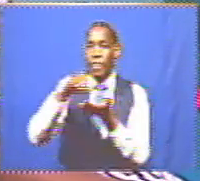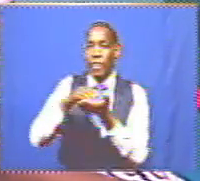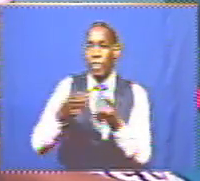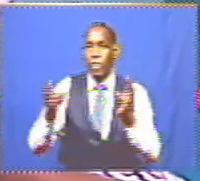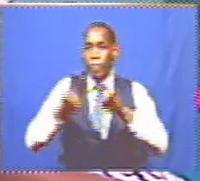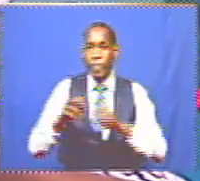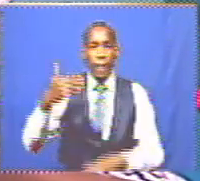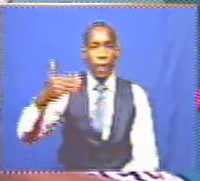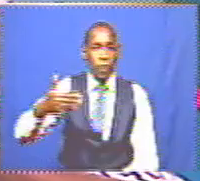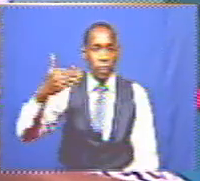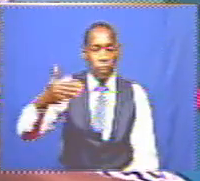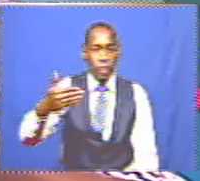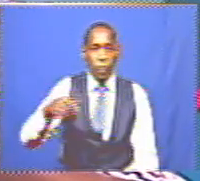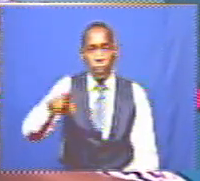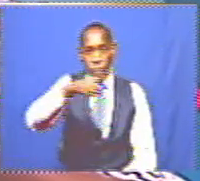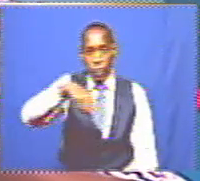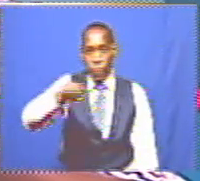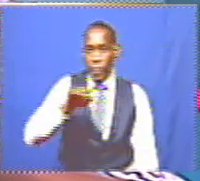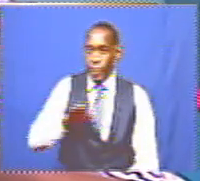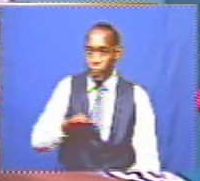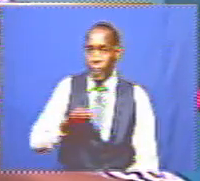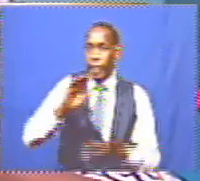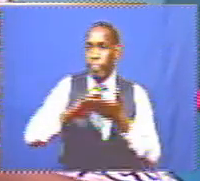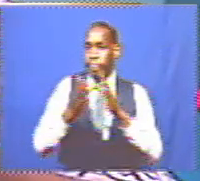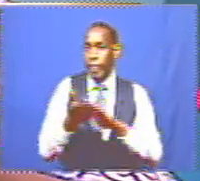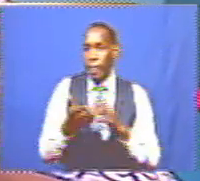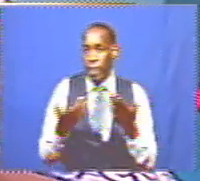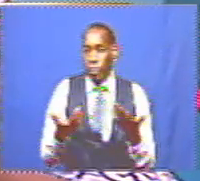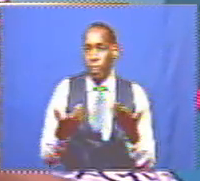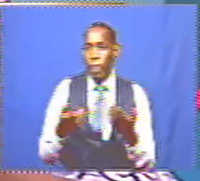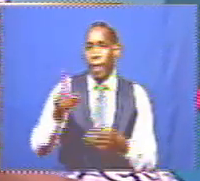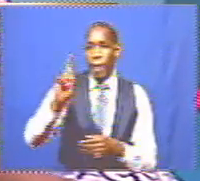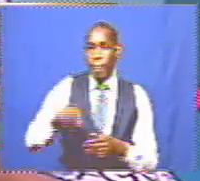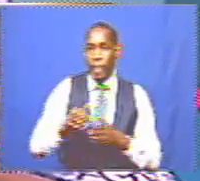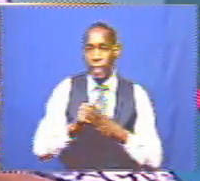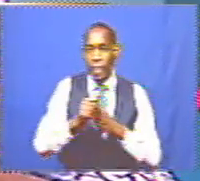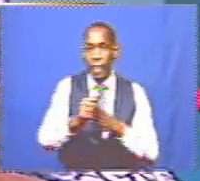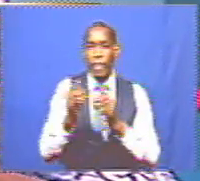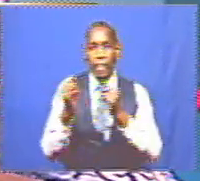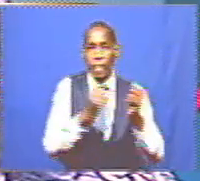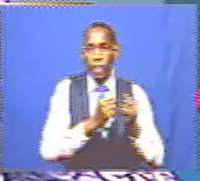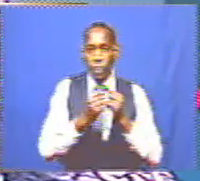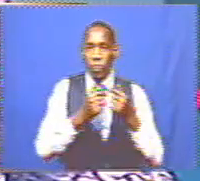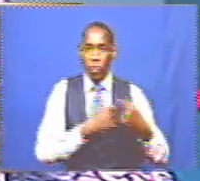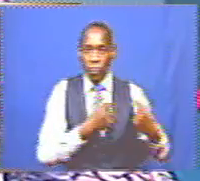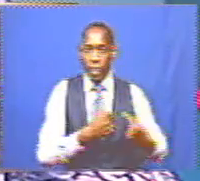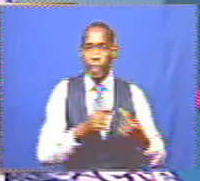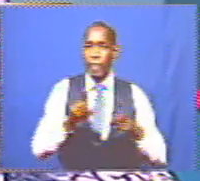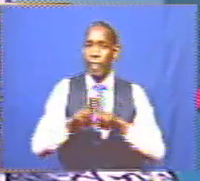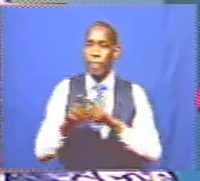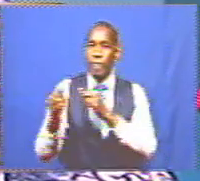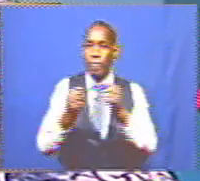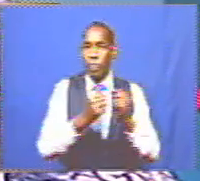occur on a daily basis. So as women, it becomes, you have to lead with your heart, but you also have to be very strong,